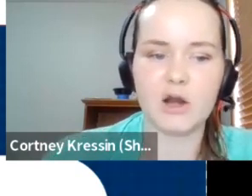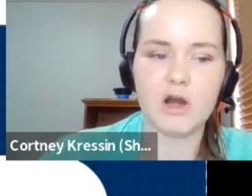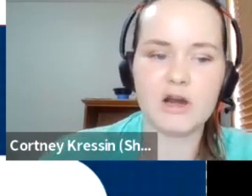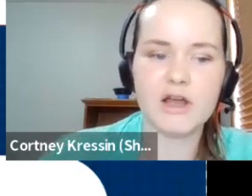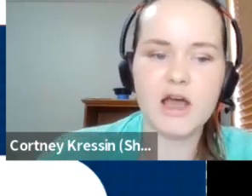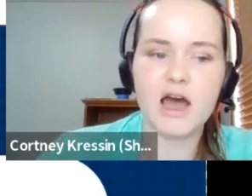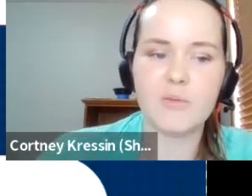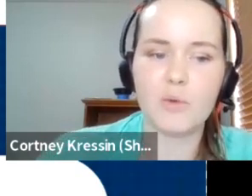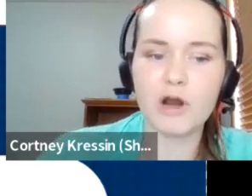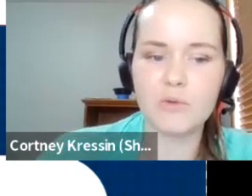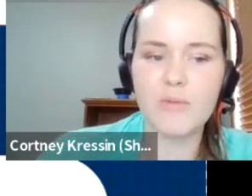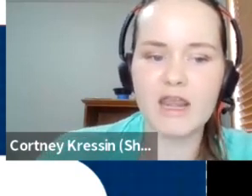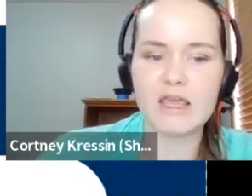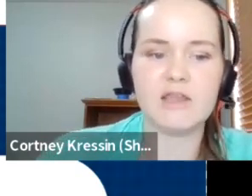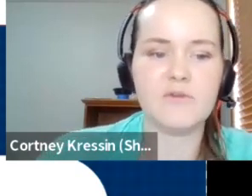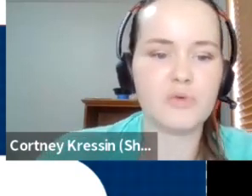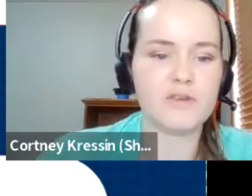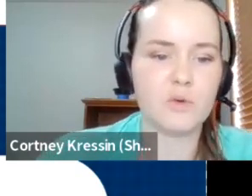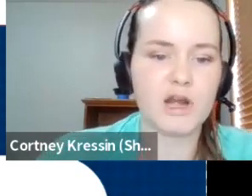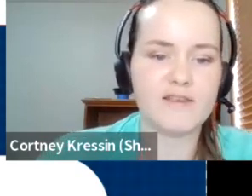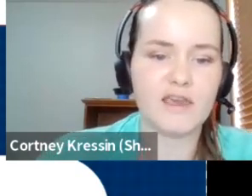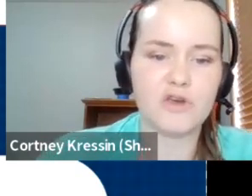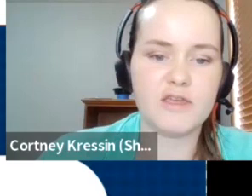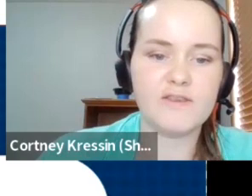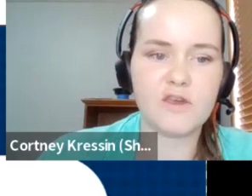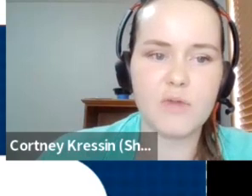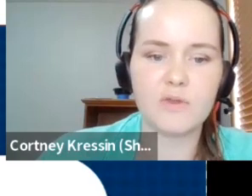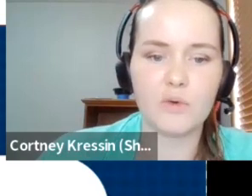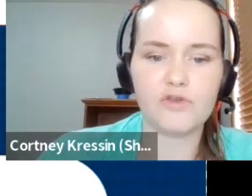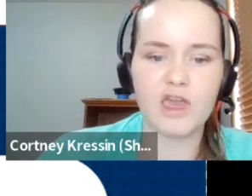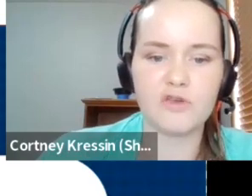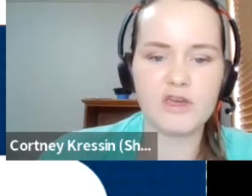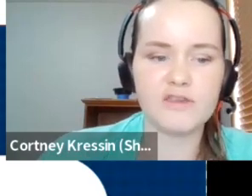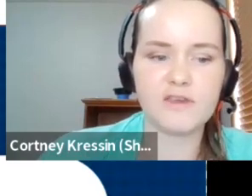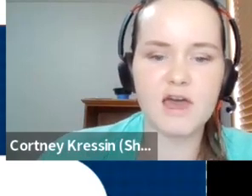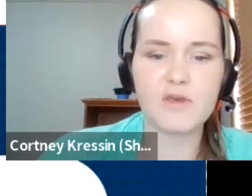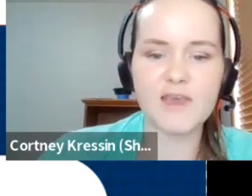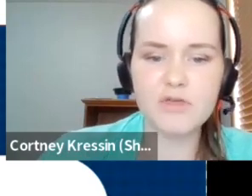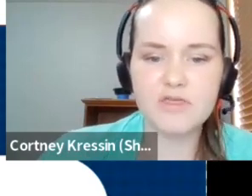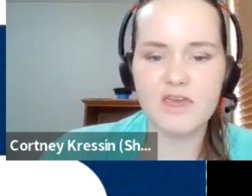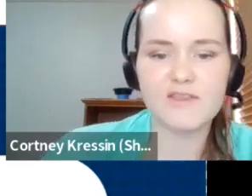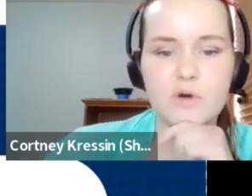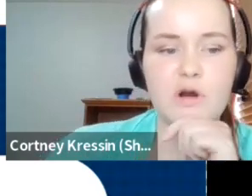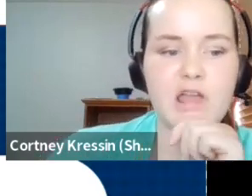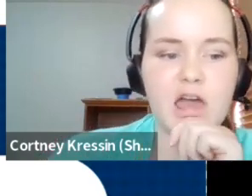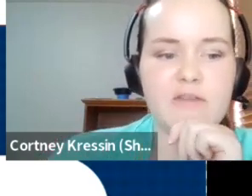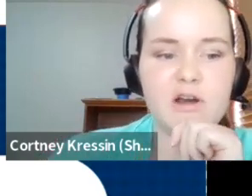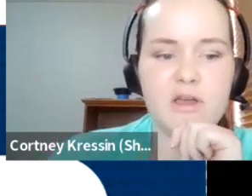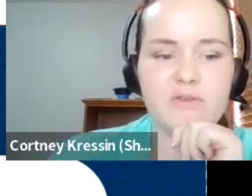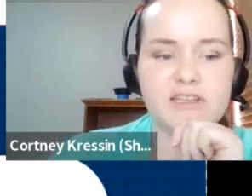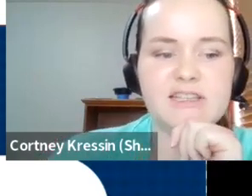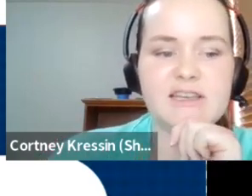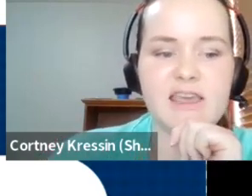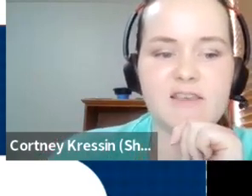nonpartisan in our work. We partner with many individuals and organizations to make those changes. Some of the things that we're working on